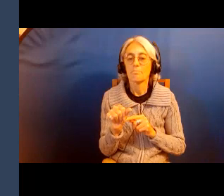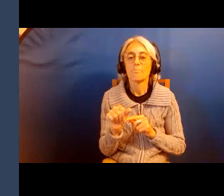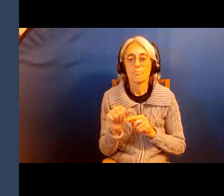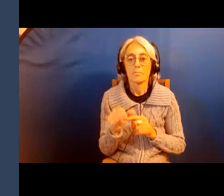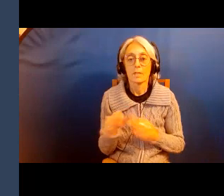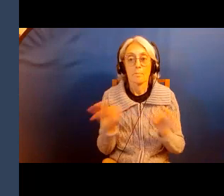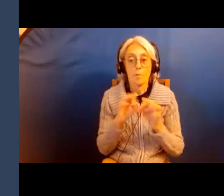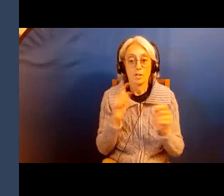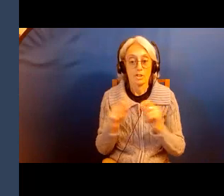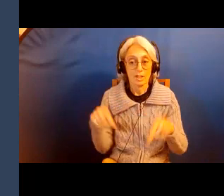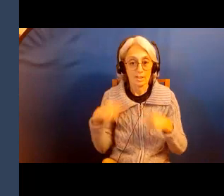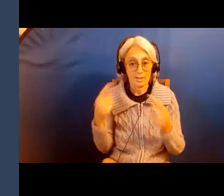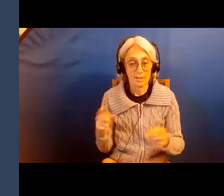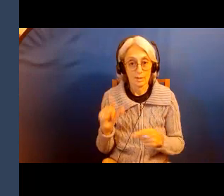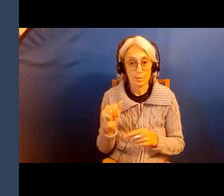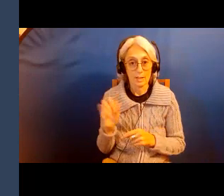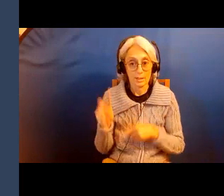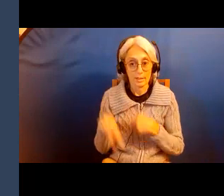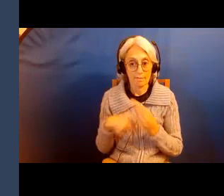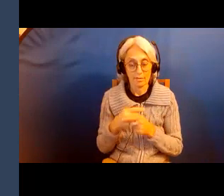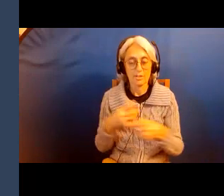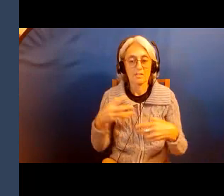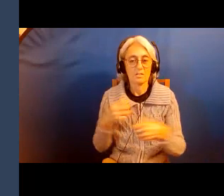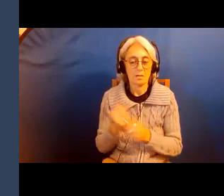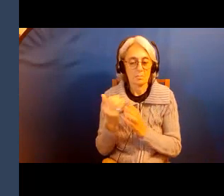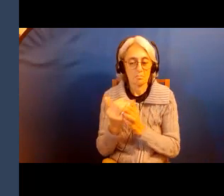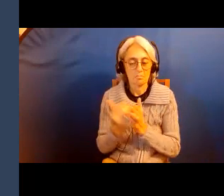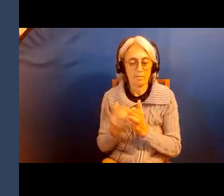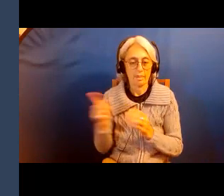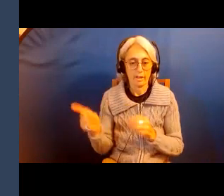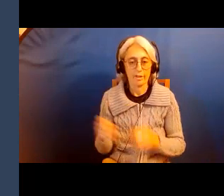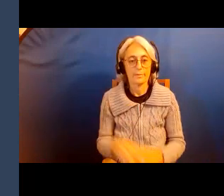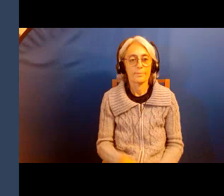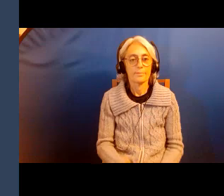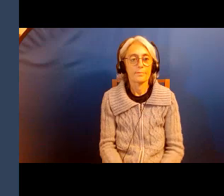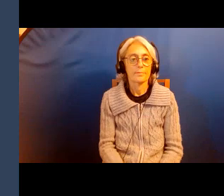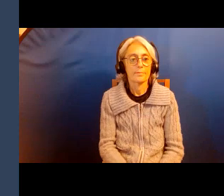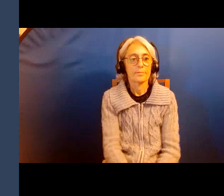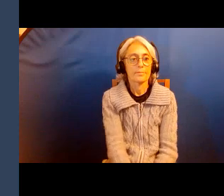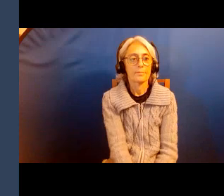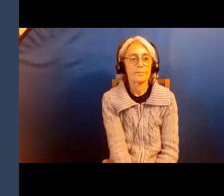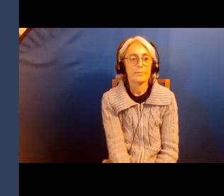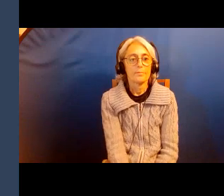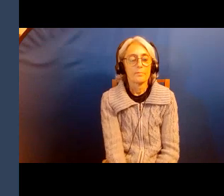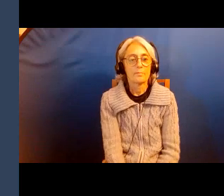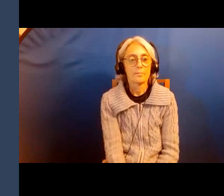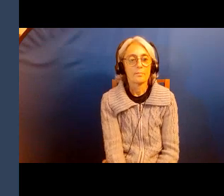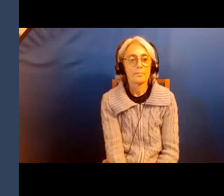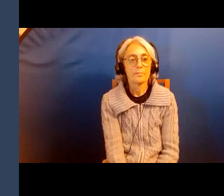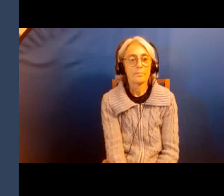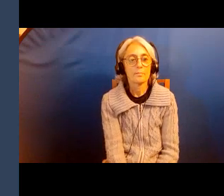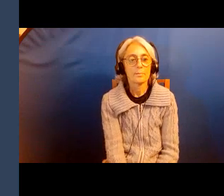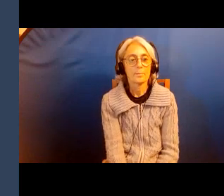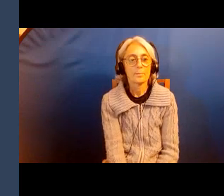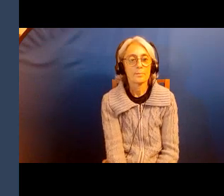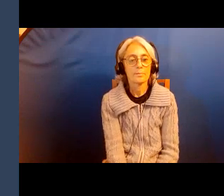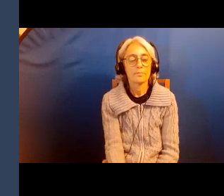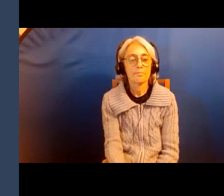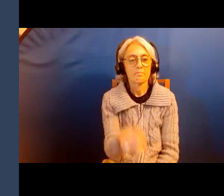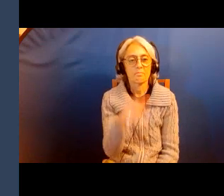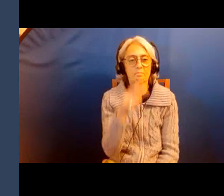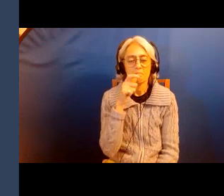made since the 2018 version. While the guidelines do not reflect significant policy changes, I